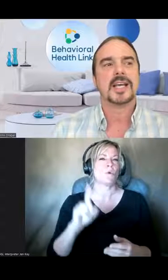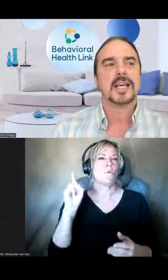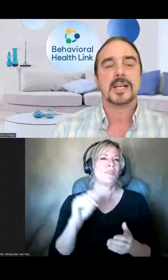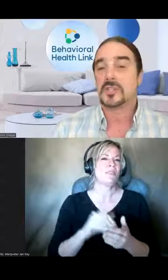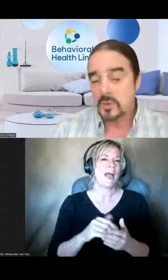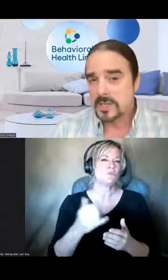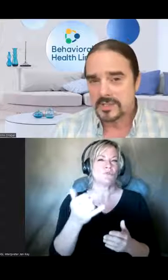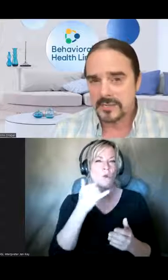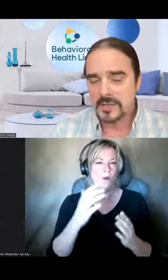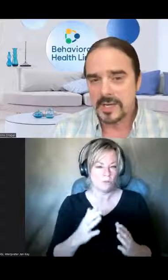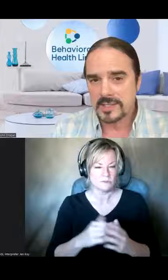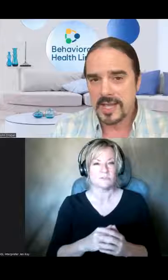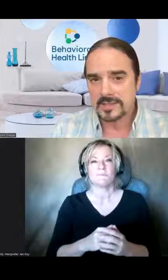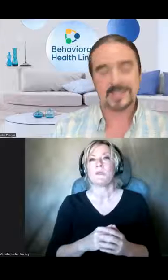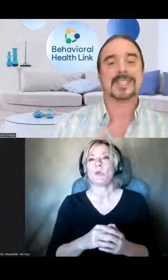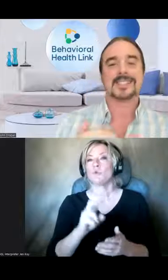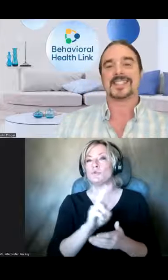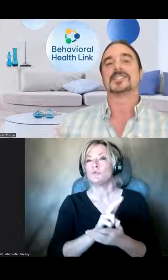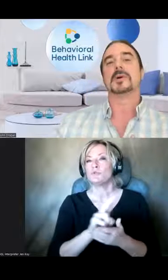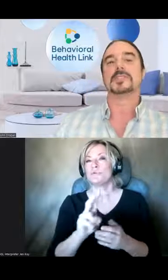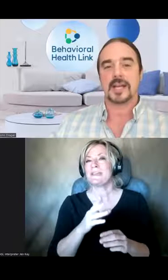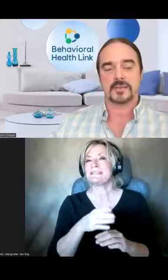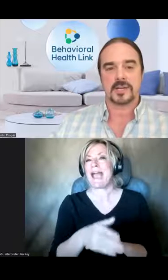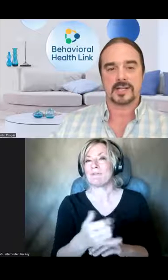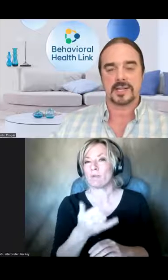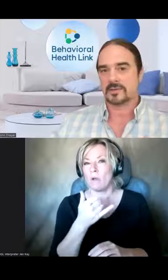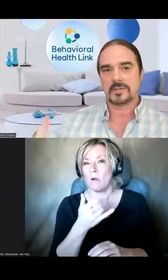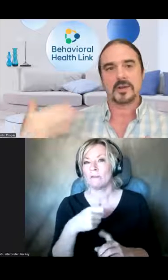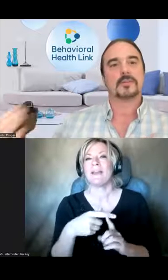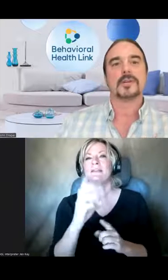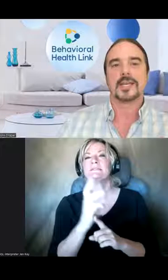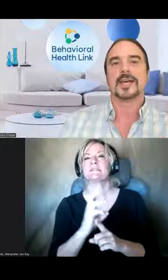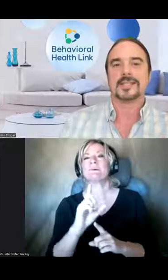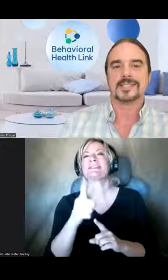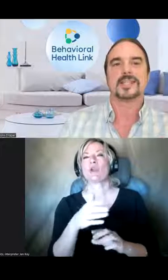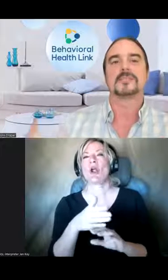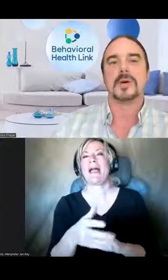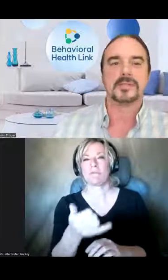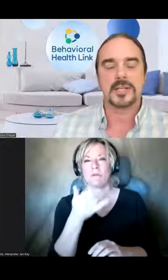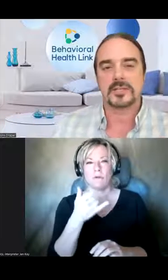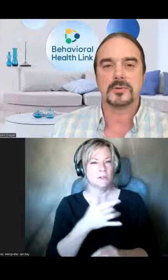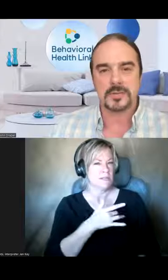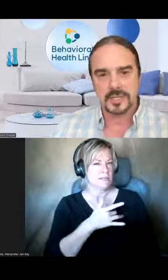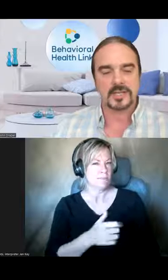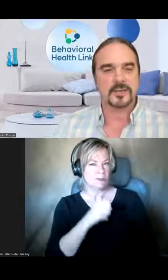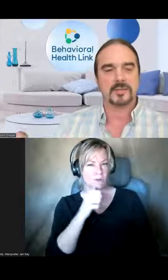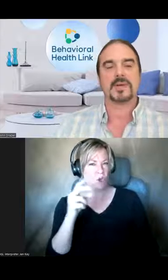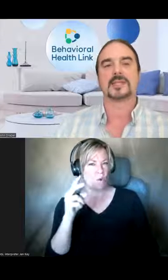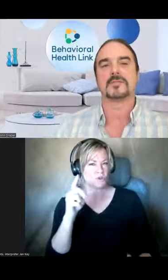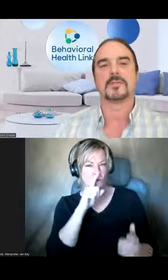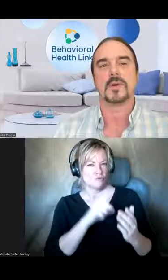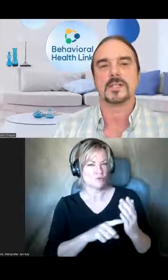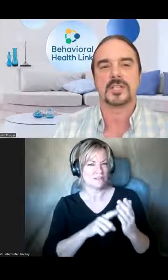surveyed 2 weeks after contact and then 6 months after contact. You usually don't look at a 6-month longitudinal study on